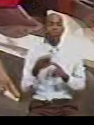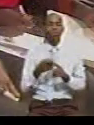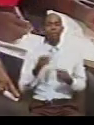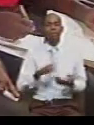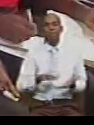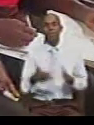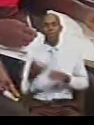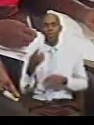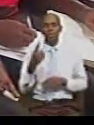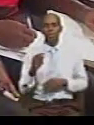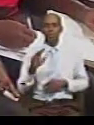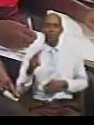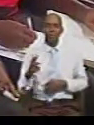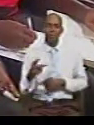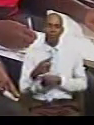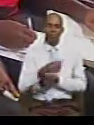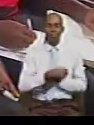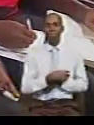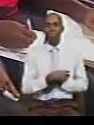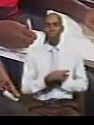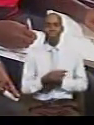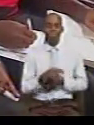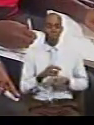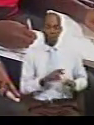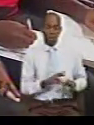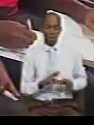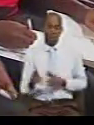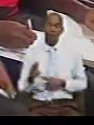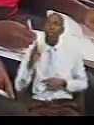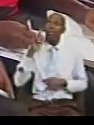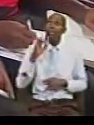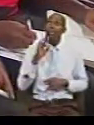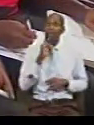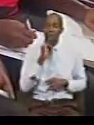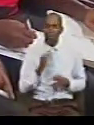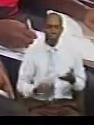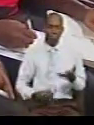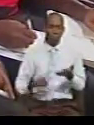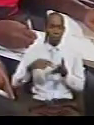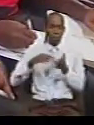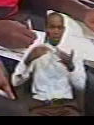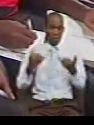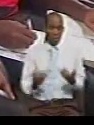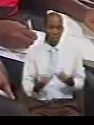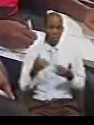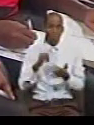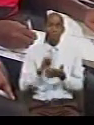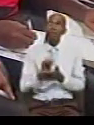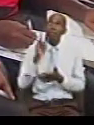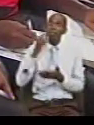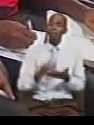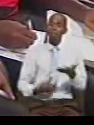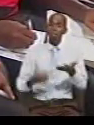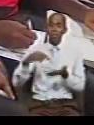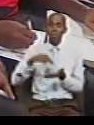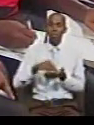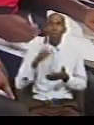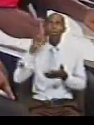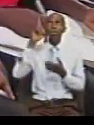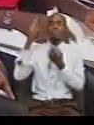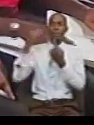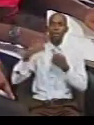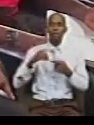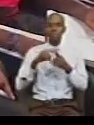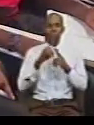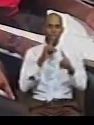the third day. Already he's risen. And now as he rose, he came to speak to his own disciples.